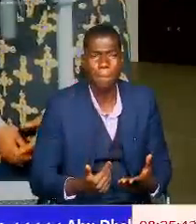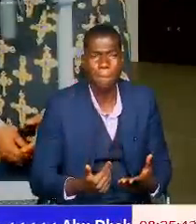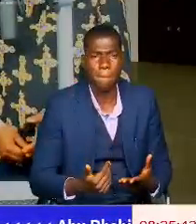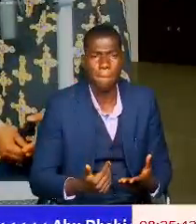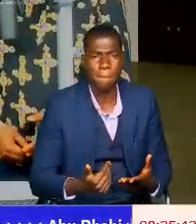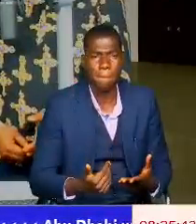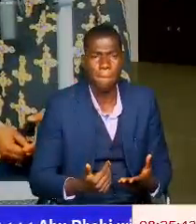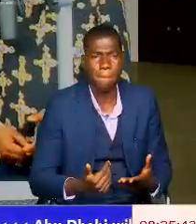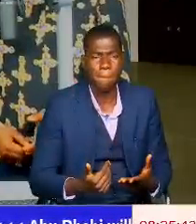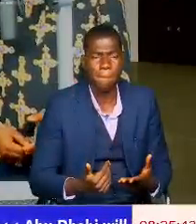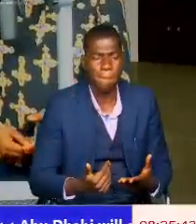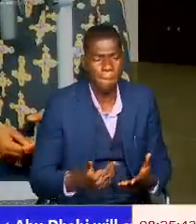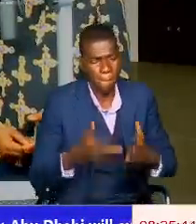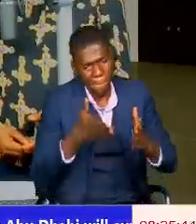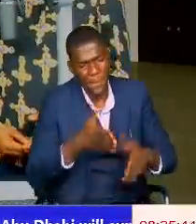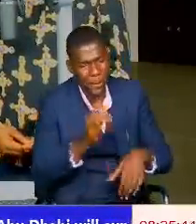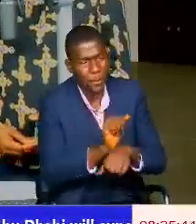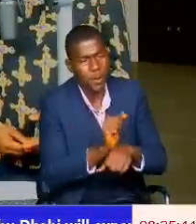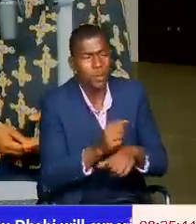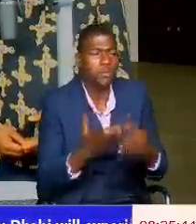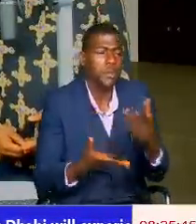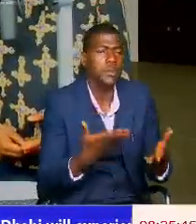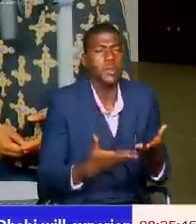a staff where they work for